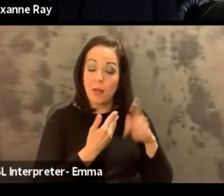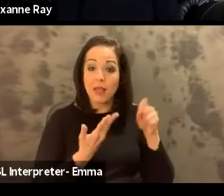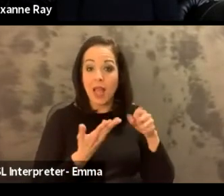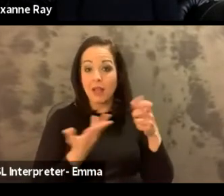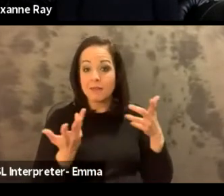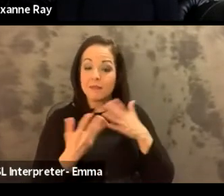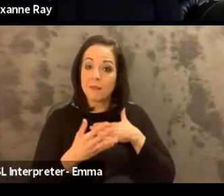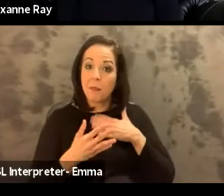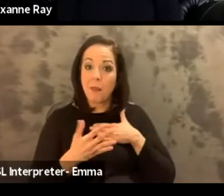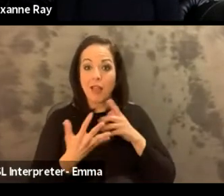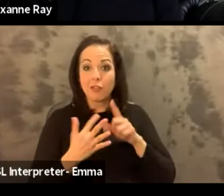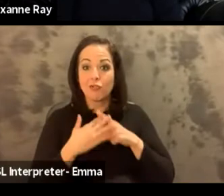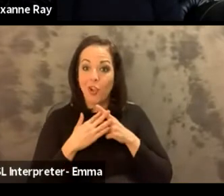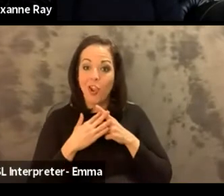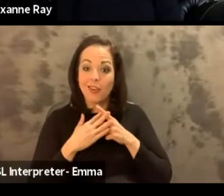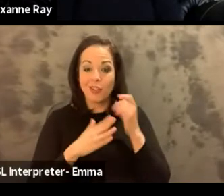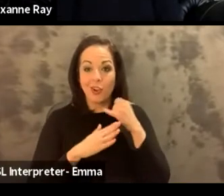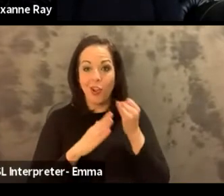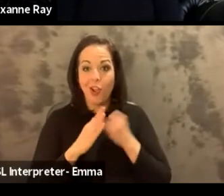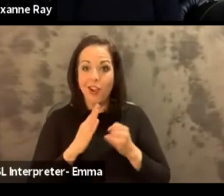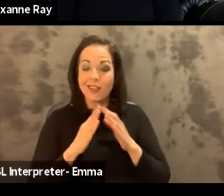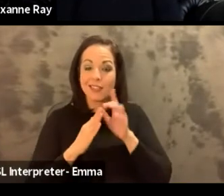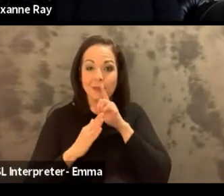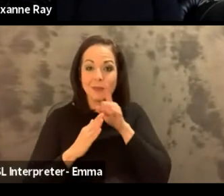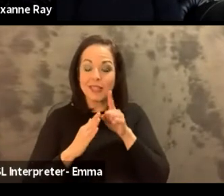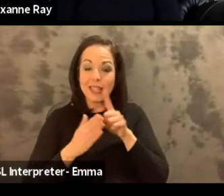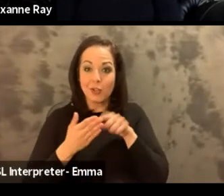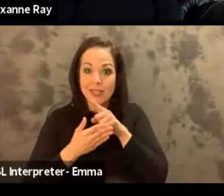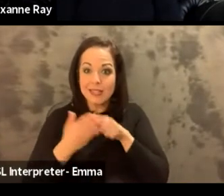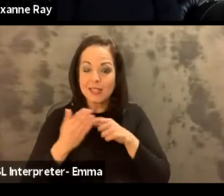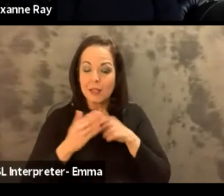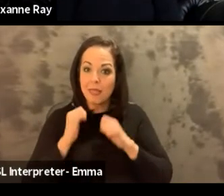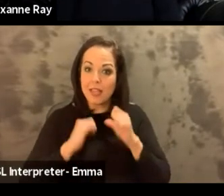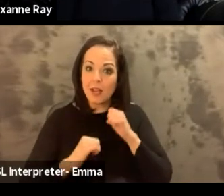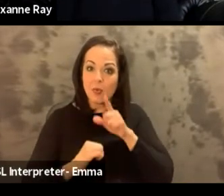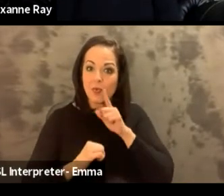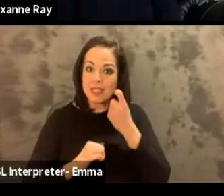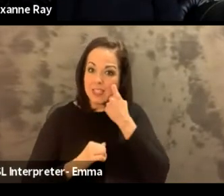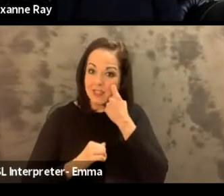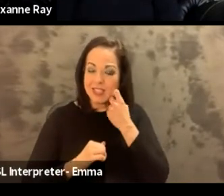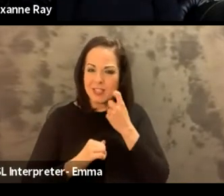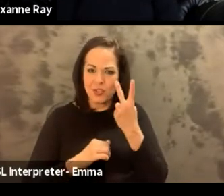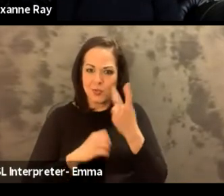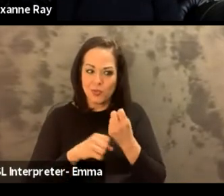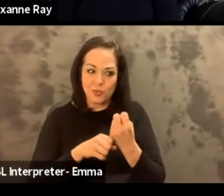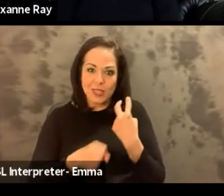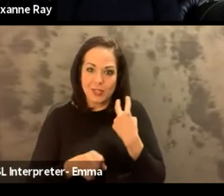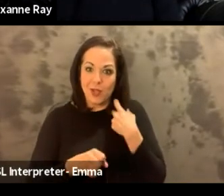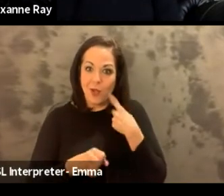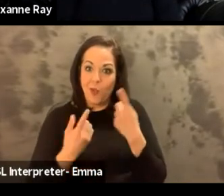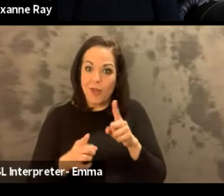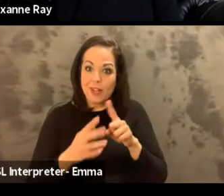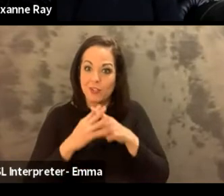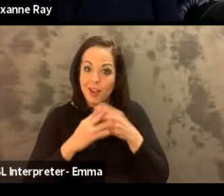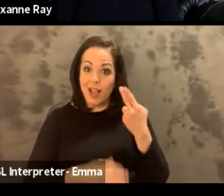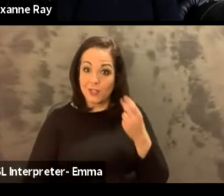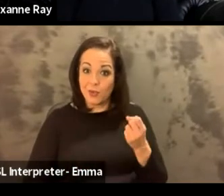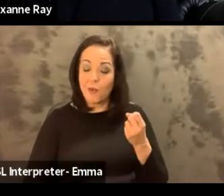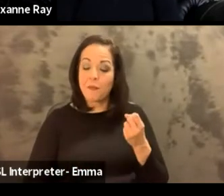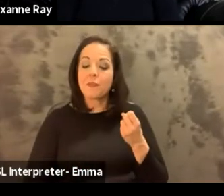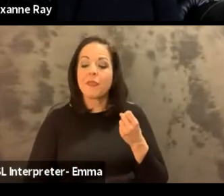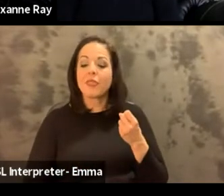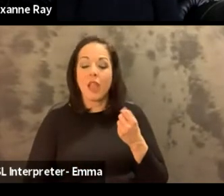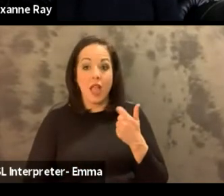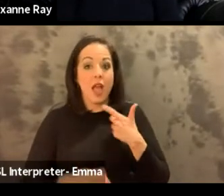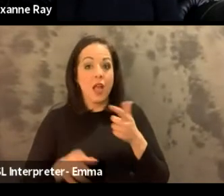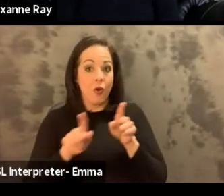My start in arts and in criticism and in theater was actually very recent, only 2 years ago when I started high school. I